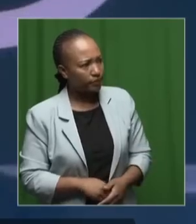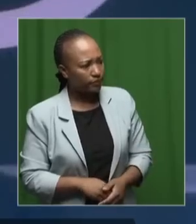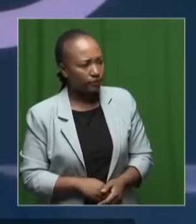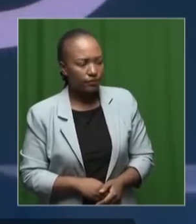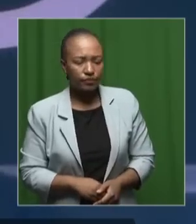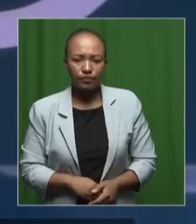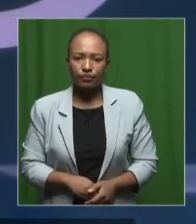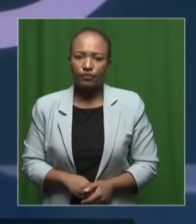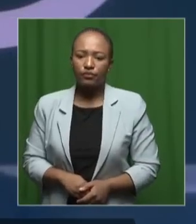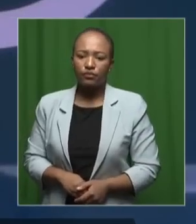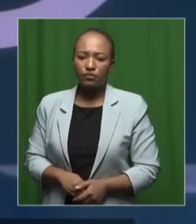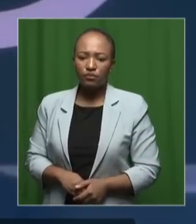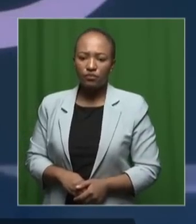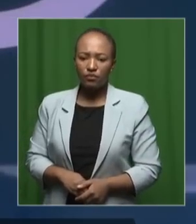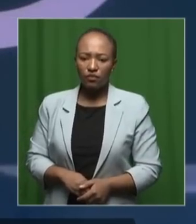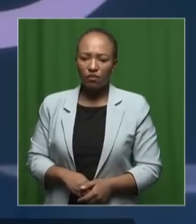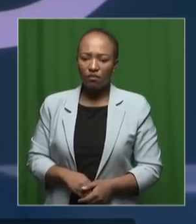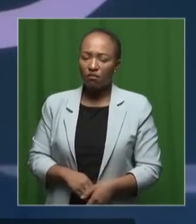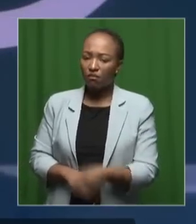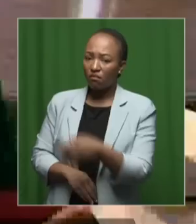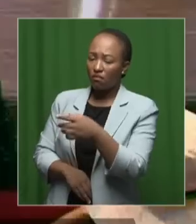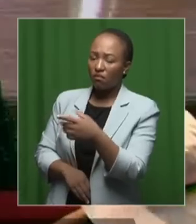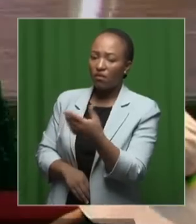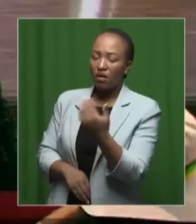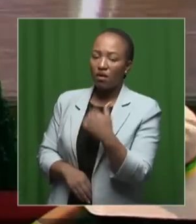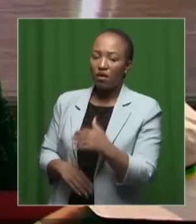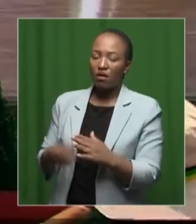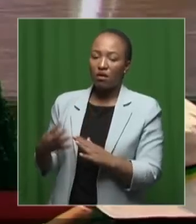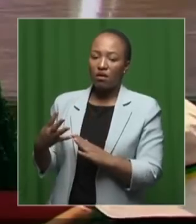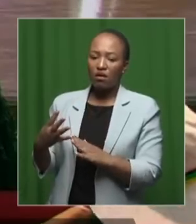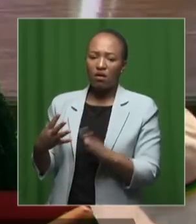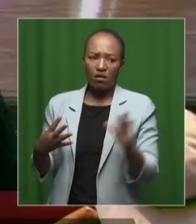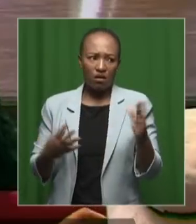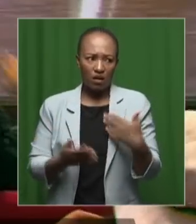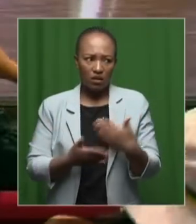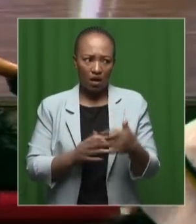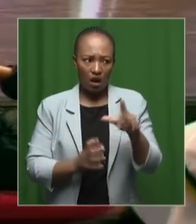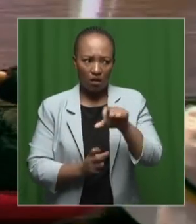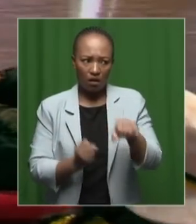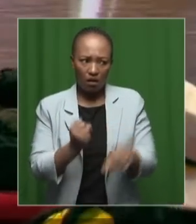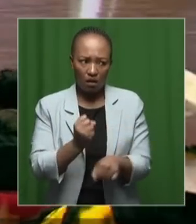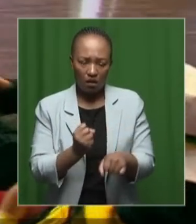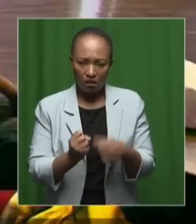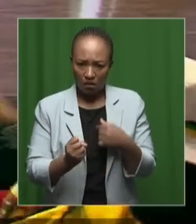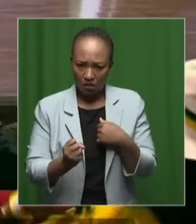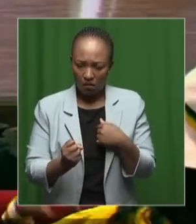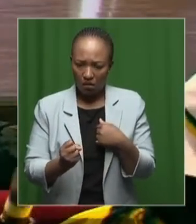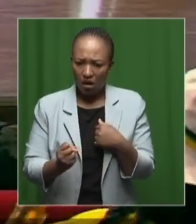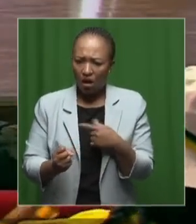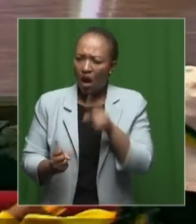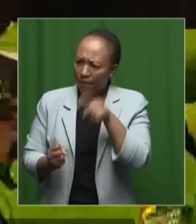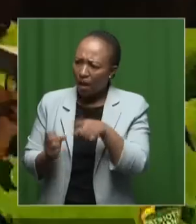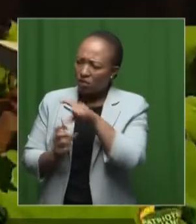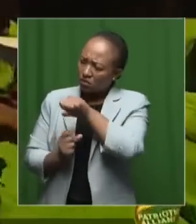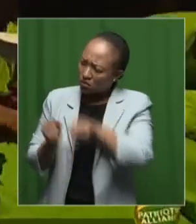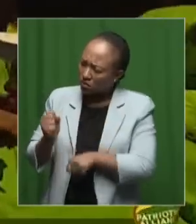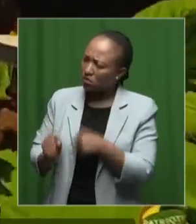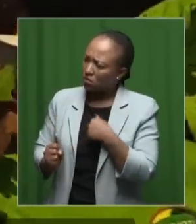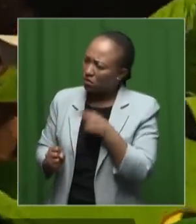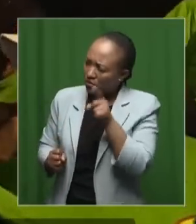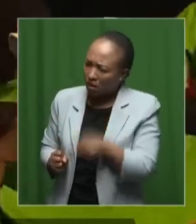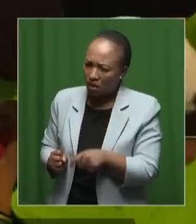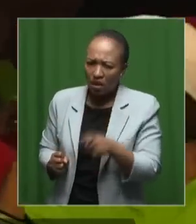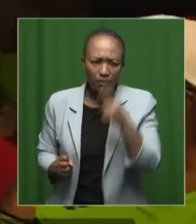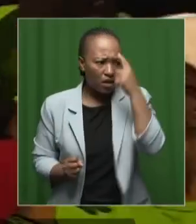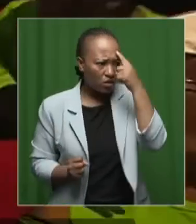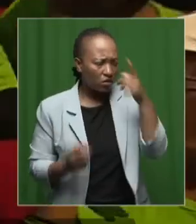Blaine, Mr. Mackenzie, you wanted to say something. Can I just conclude? I have to conclude. I thought you were